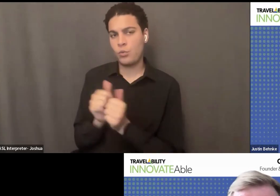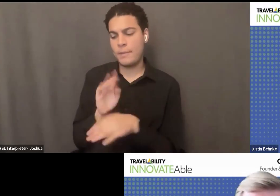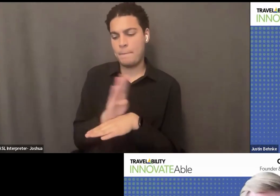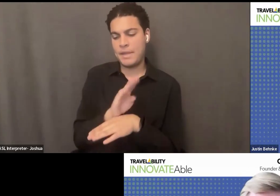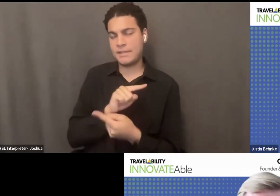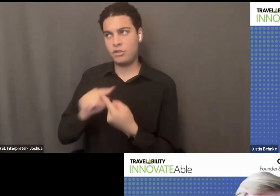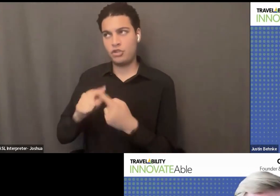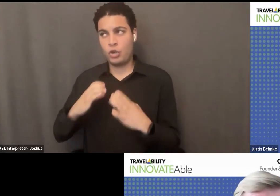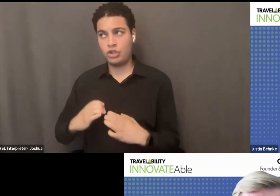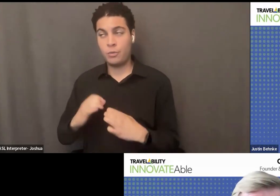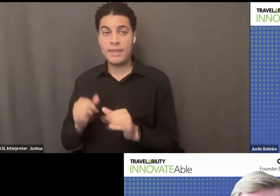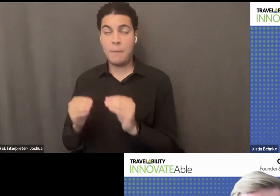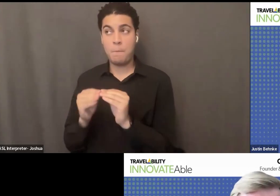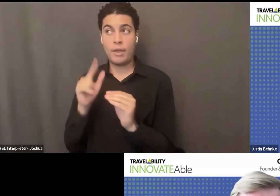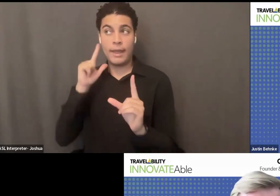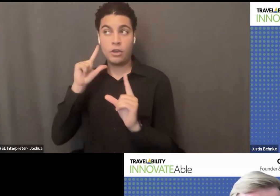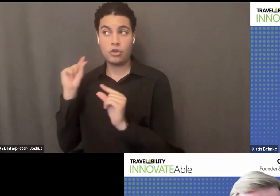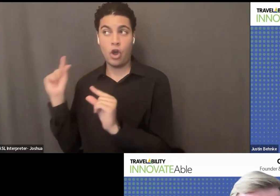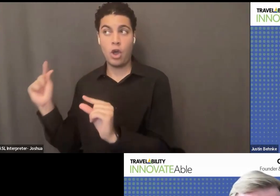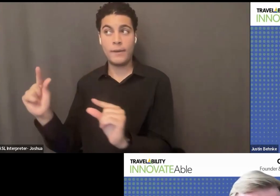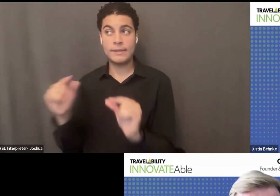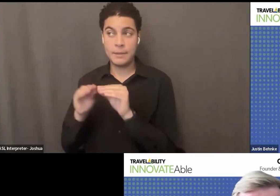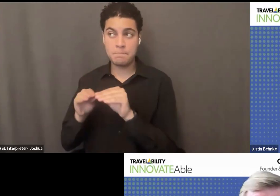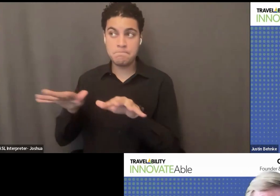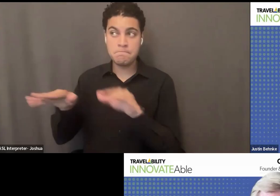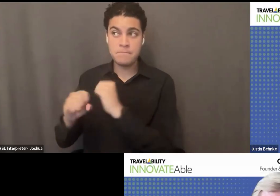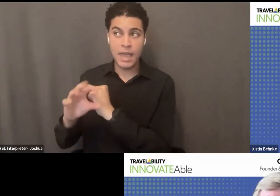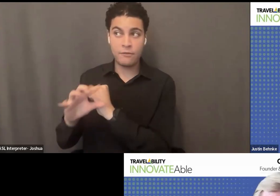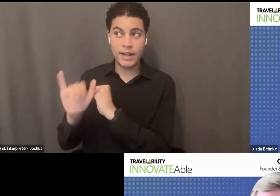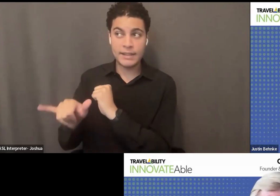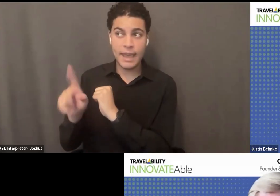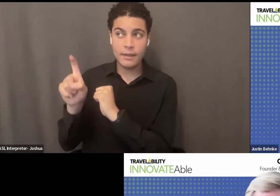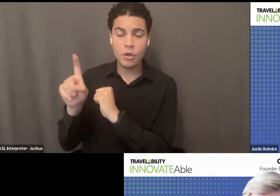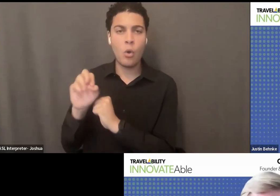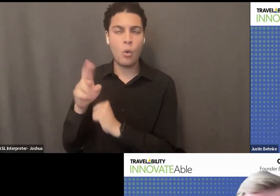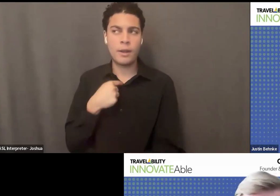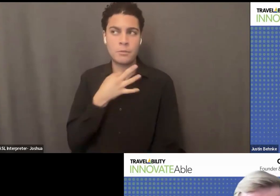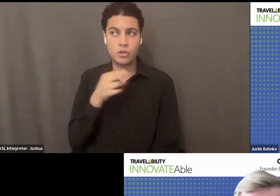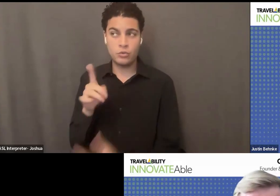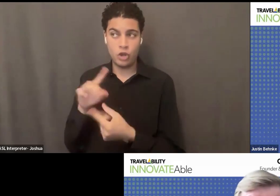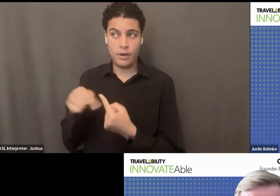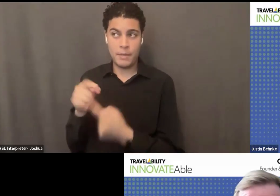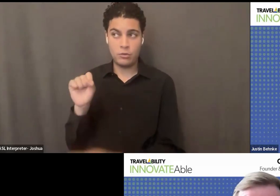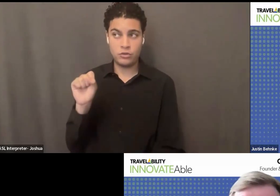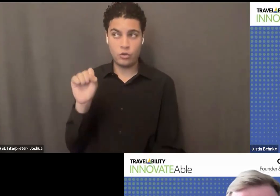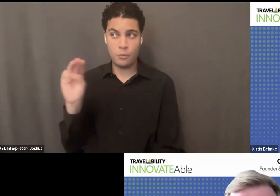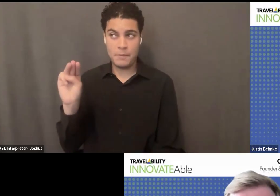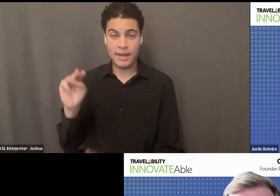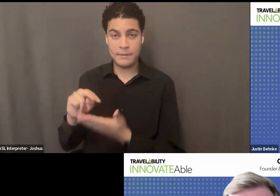pretty lean team, or do you have any data on your customer acquisition costs if you're doing social media? I'm guessing it's probably a lot of social